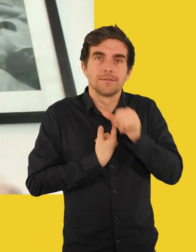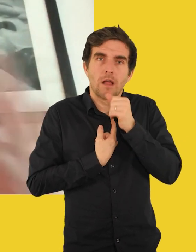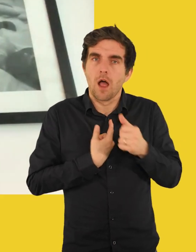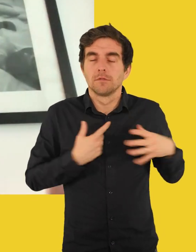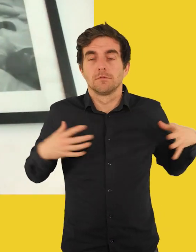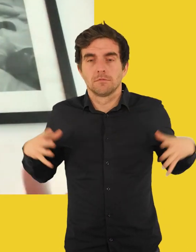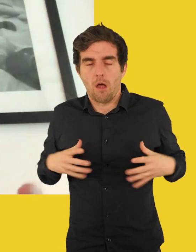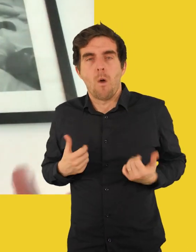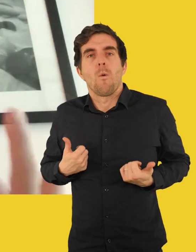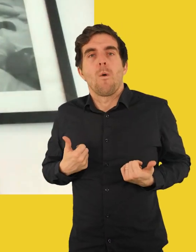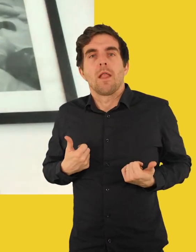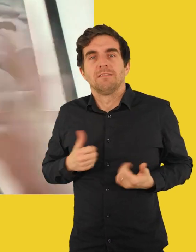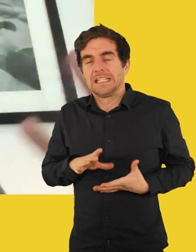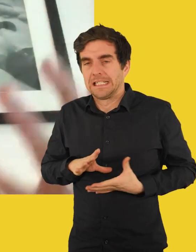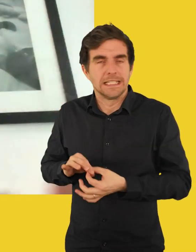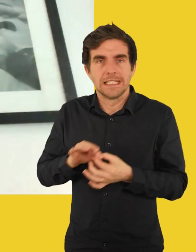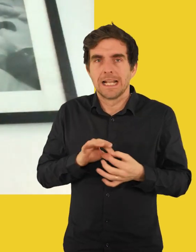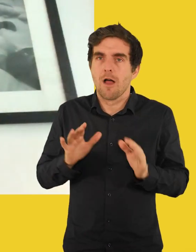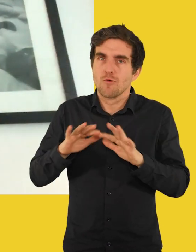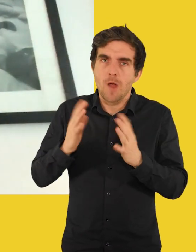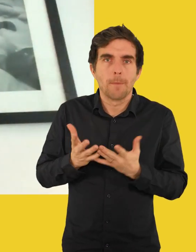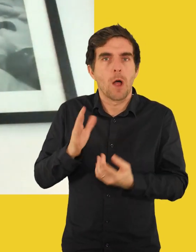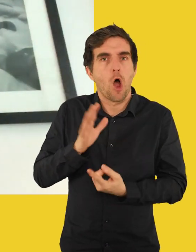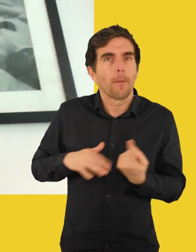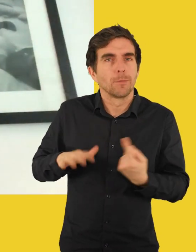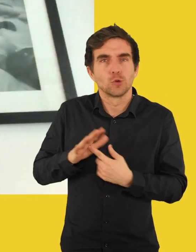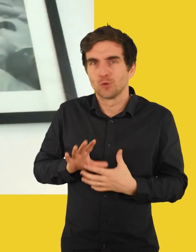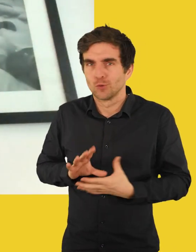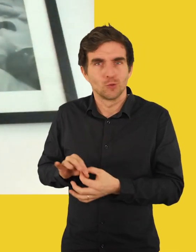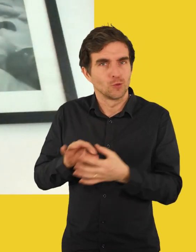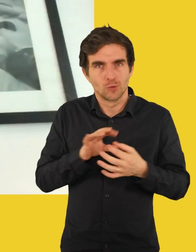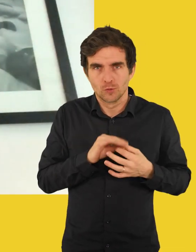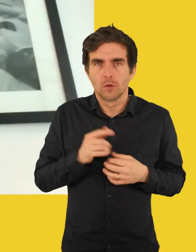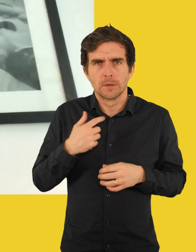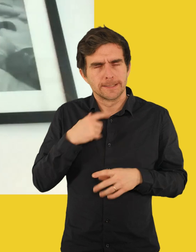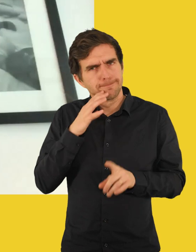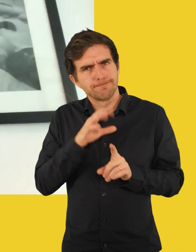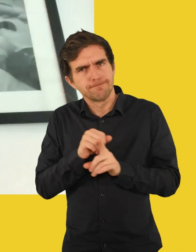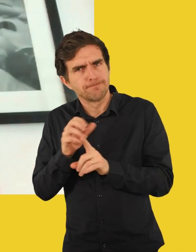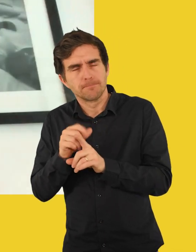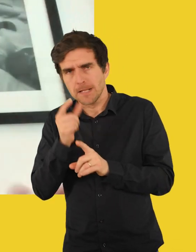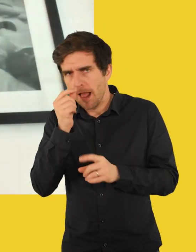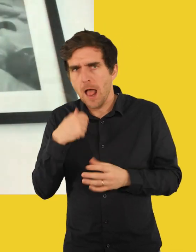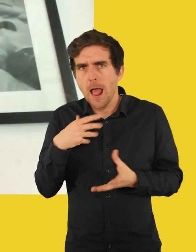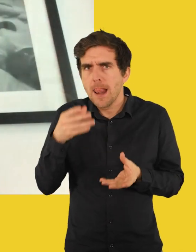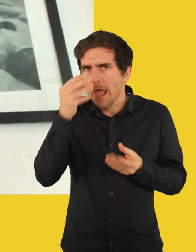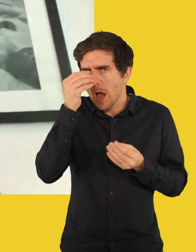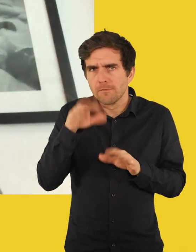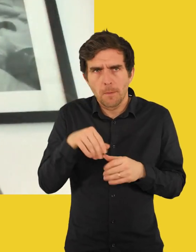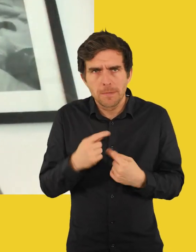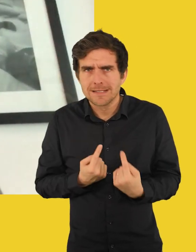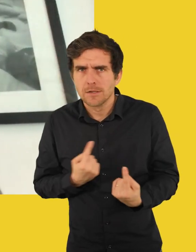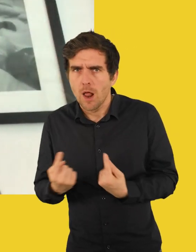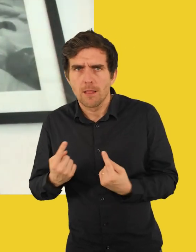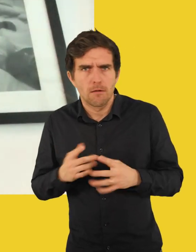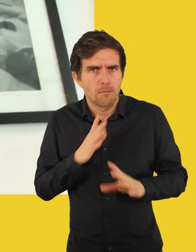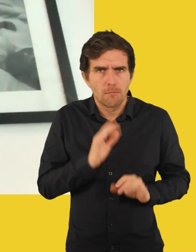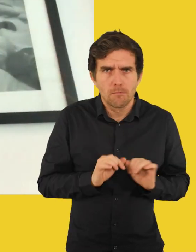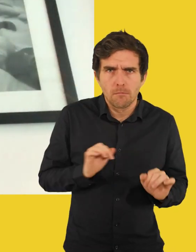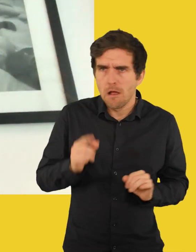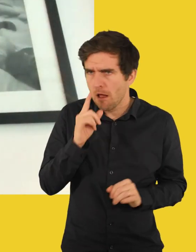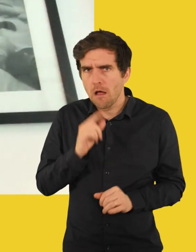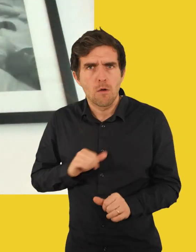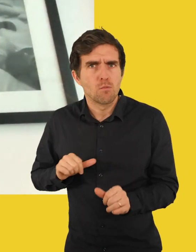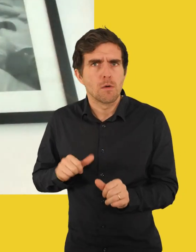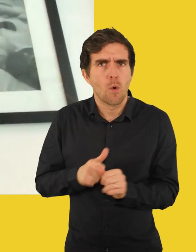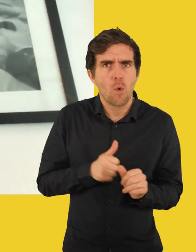when we see all of us together as a global community, we recognize that we can learn from each other